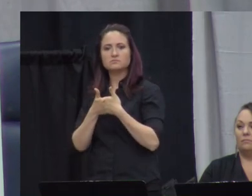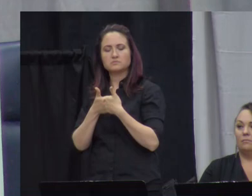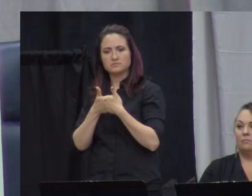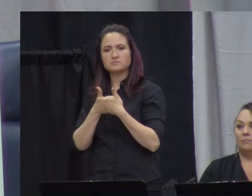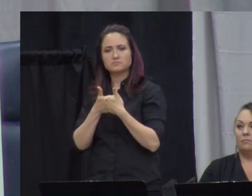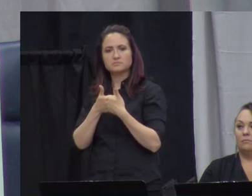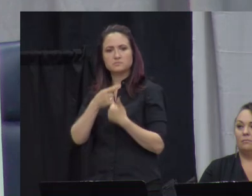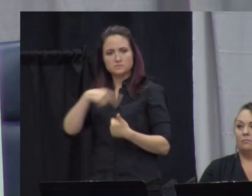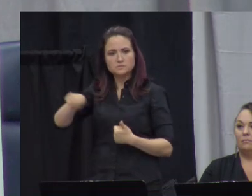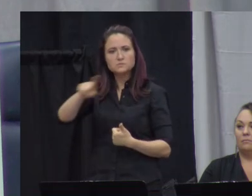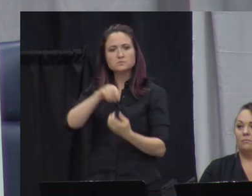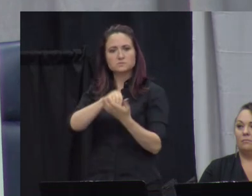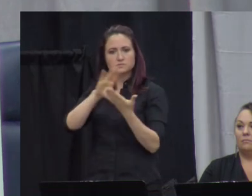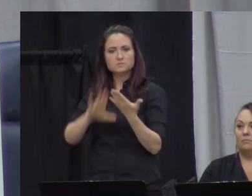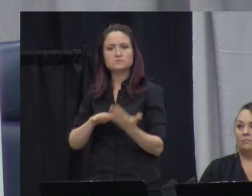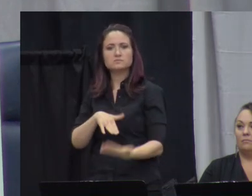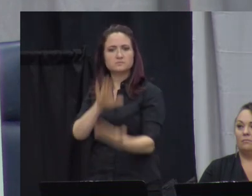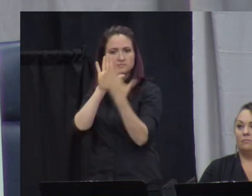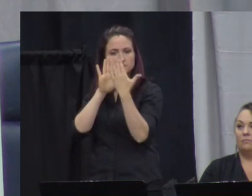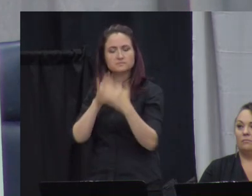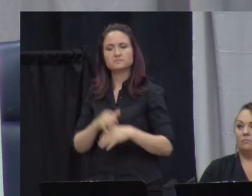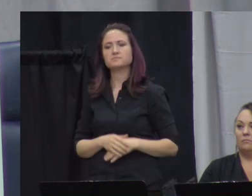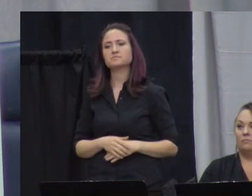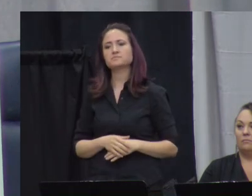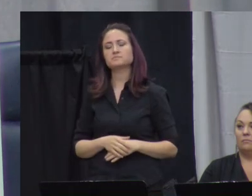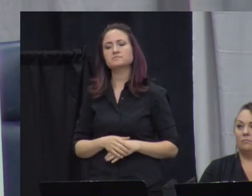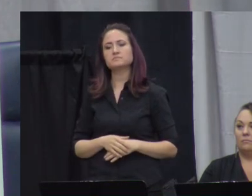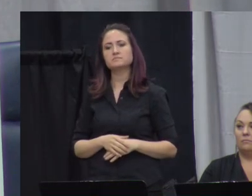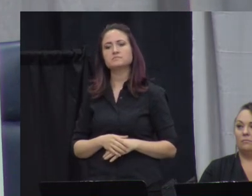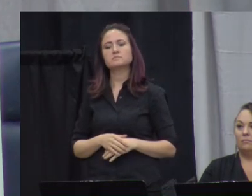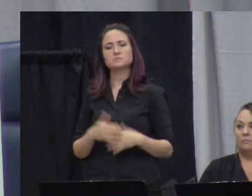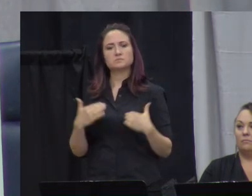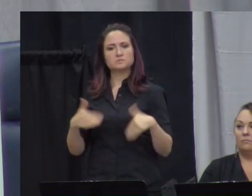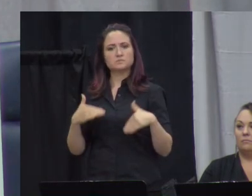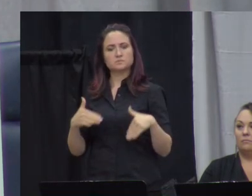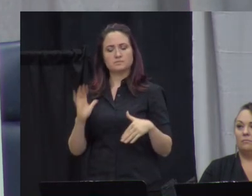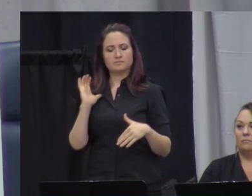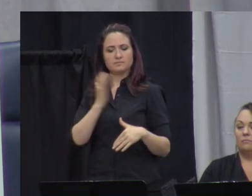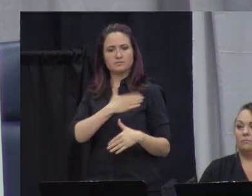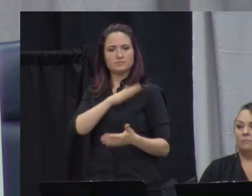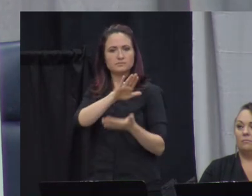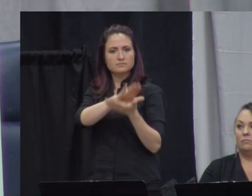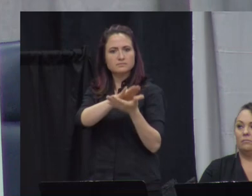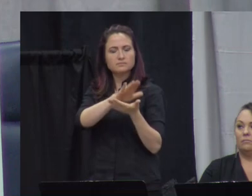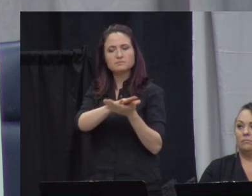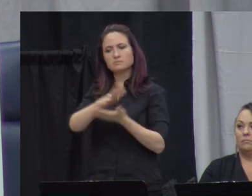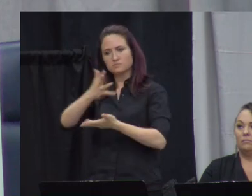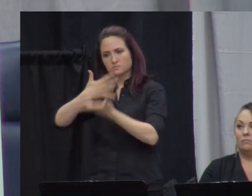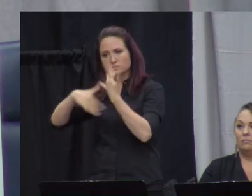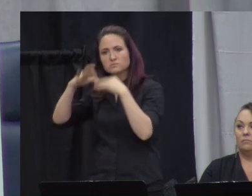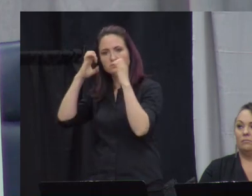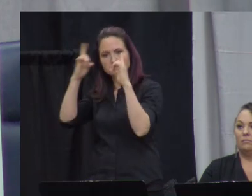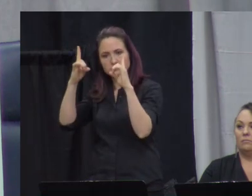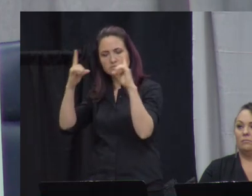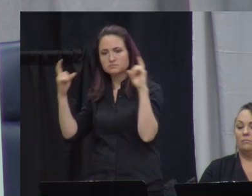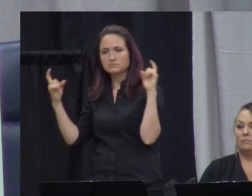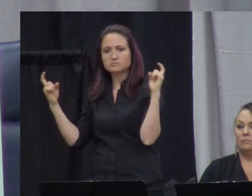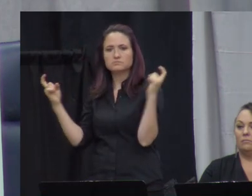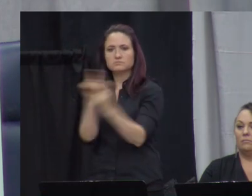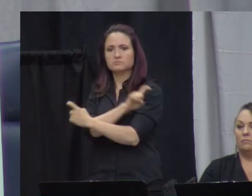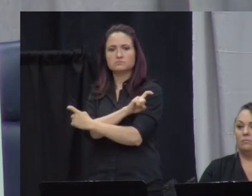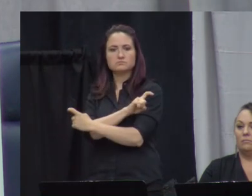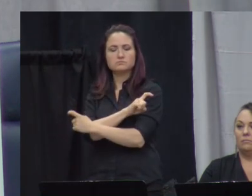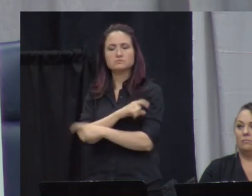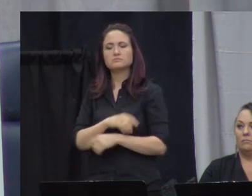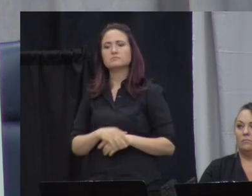students. It would significantly alter the academic and social educational experience